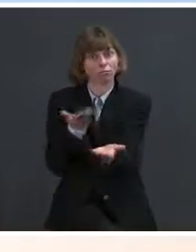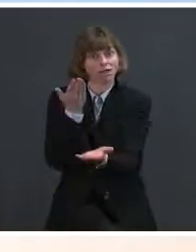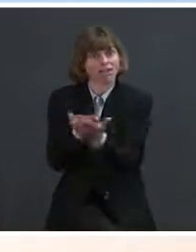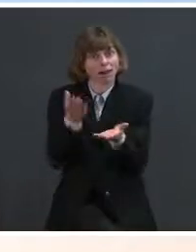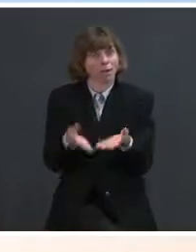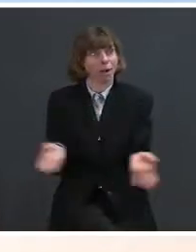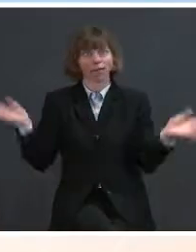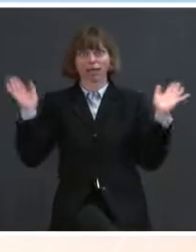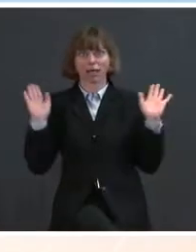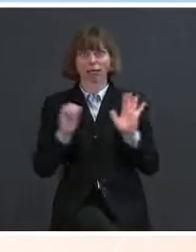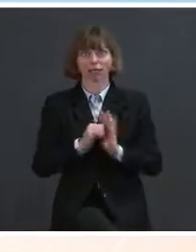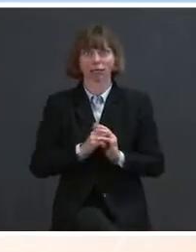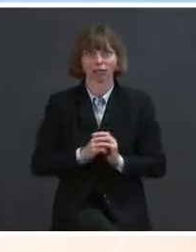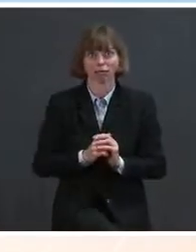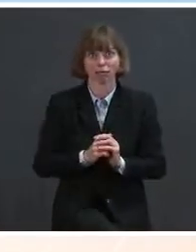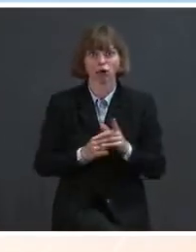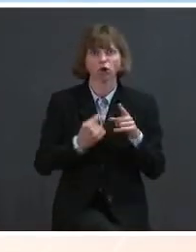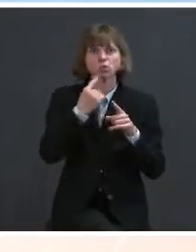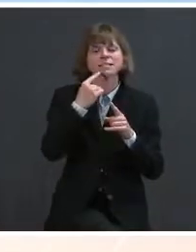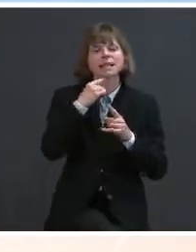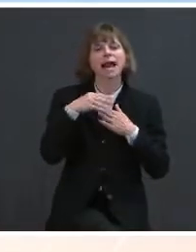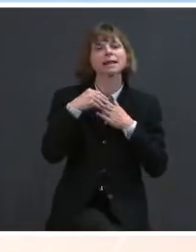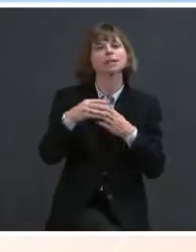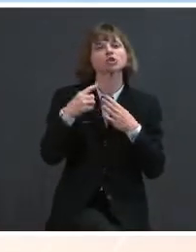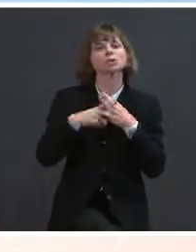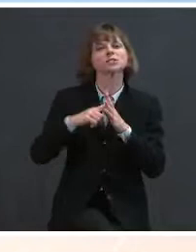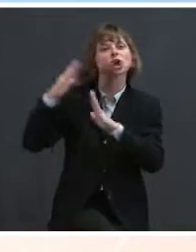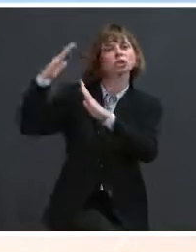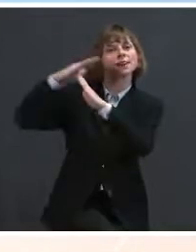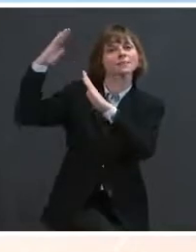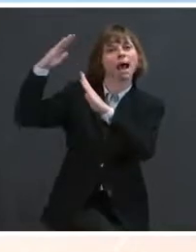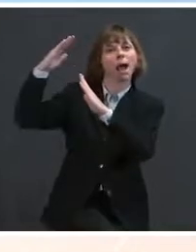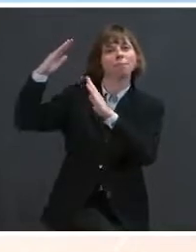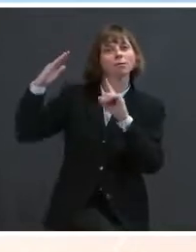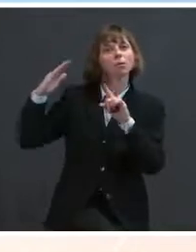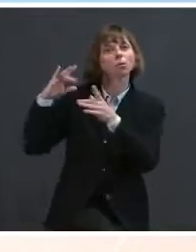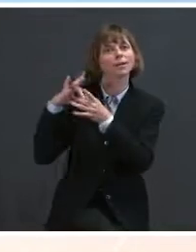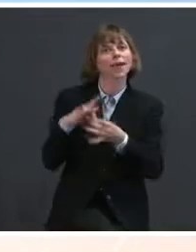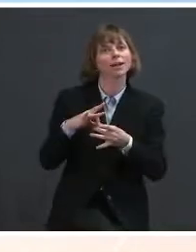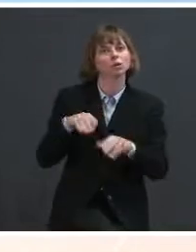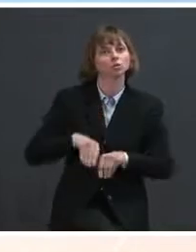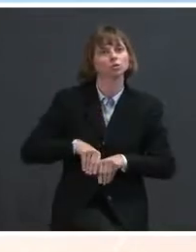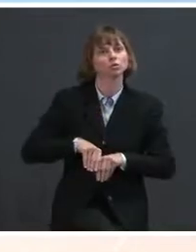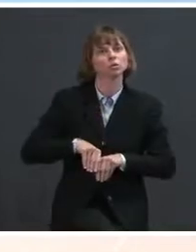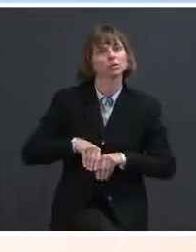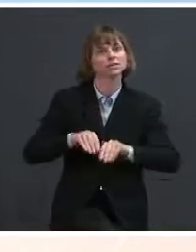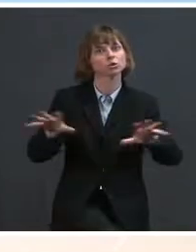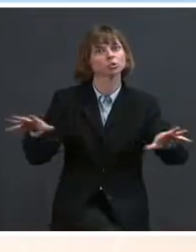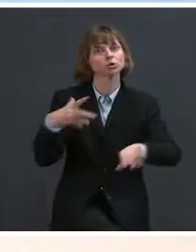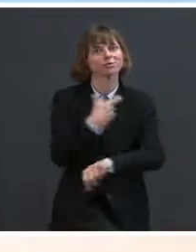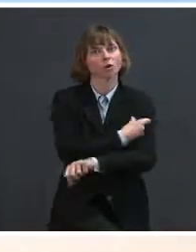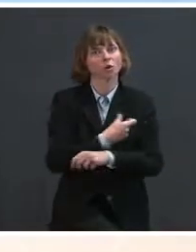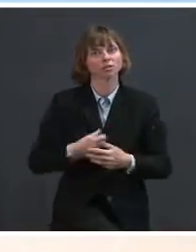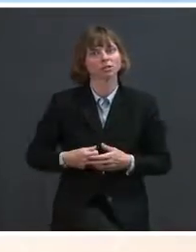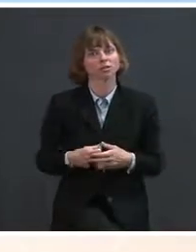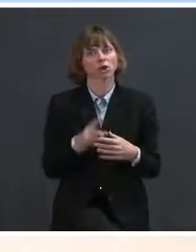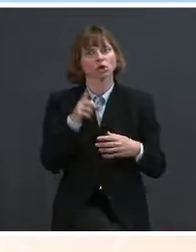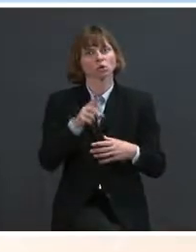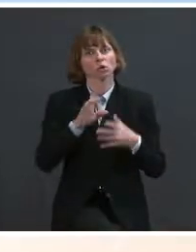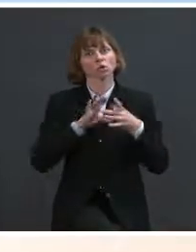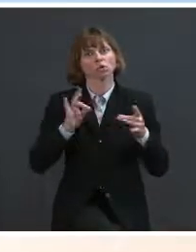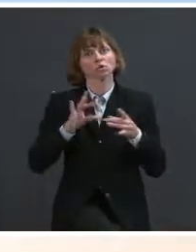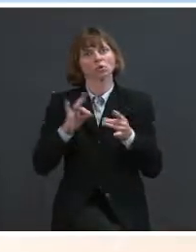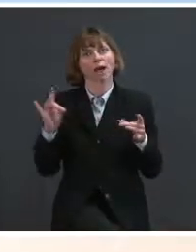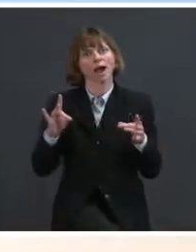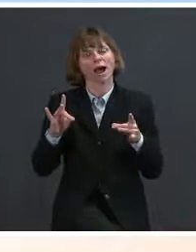said that leadership starts at the top when it comes to getting COVID vaccines out, but when you describe the messaging on immigration,